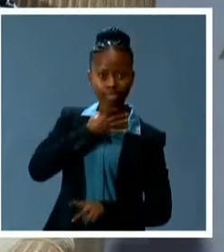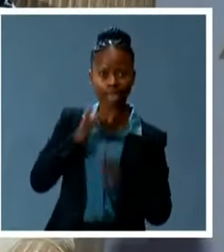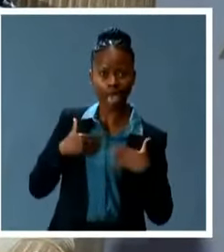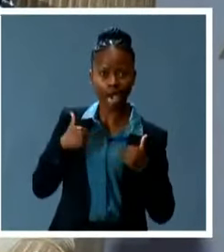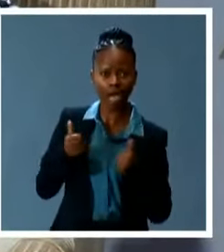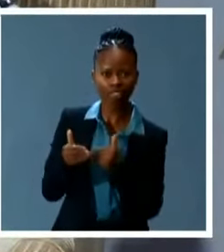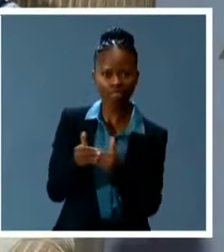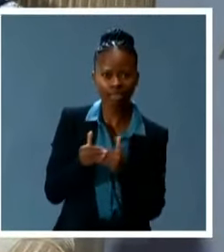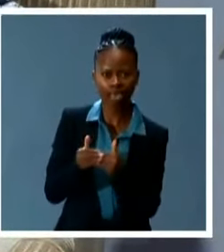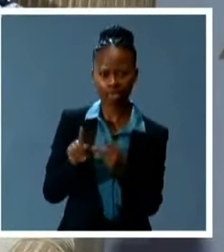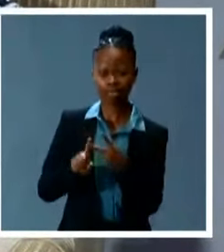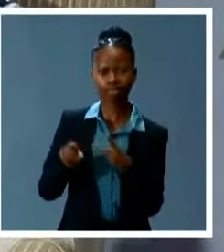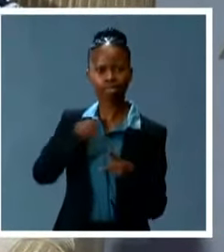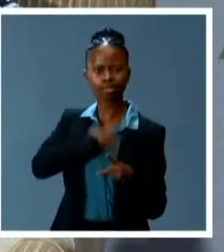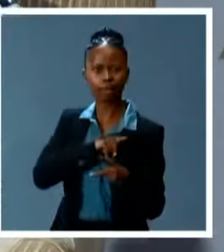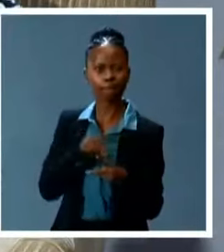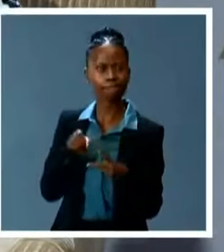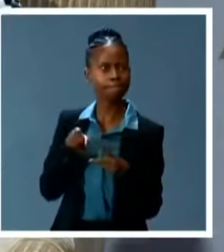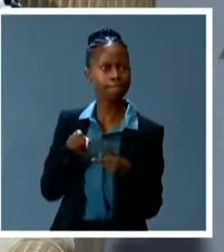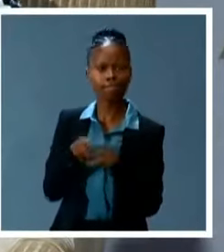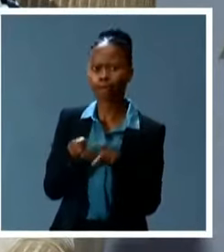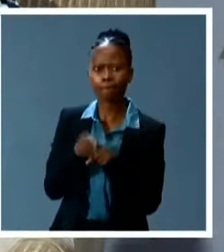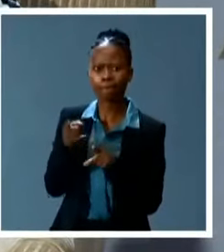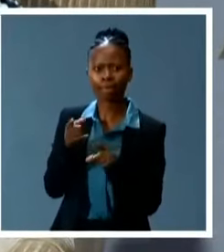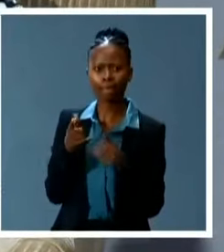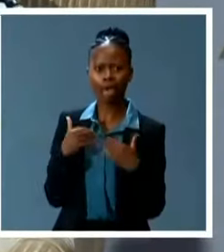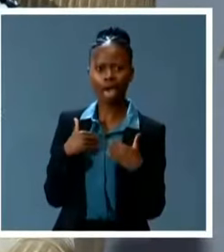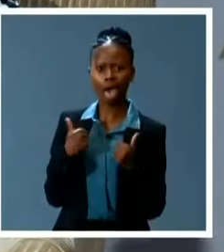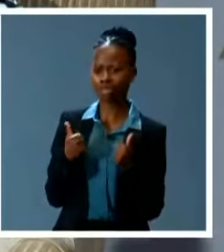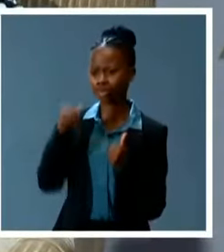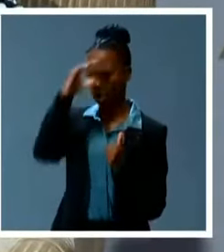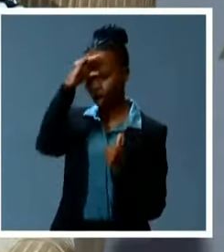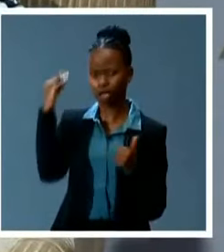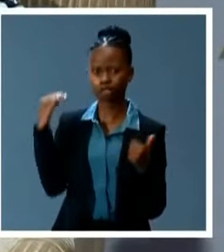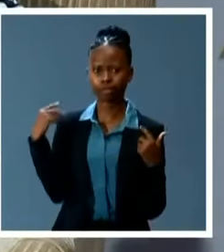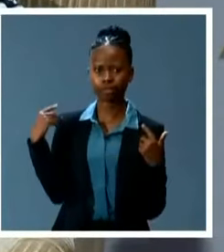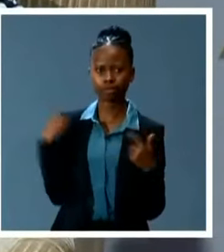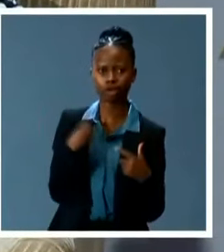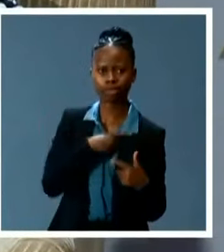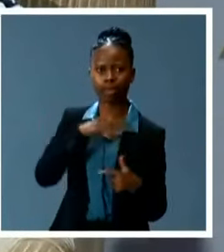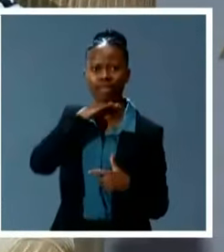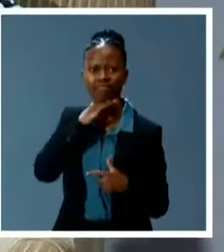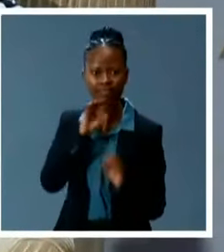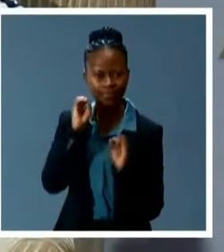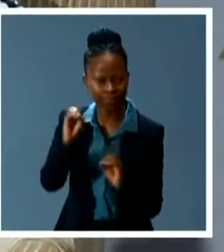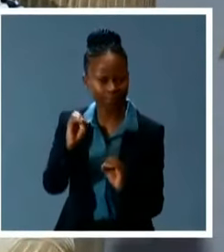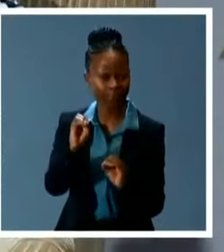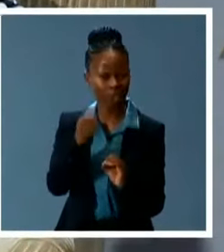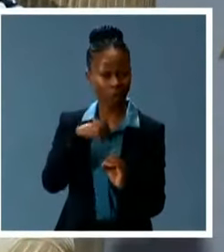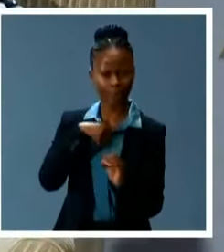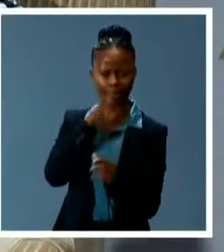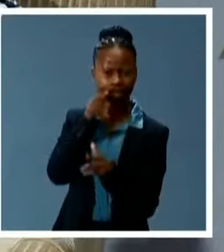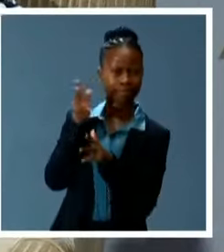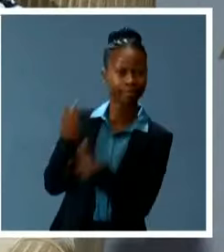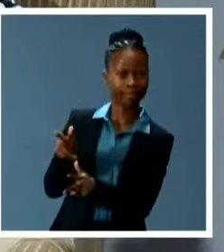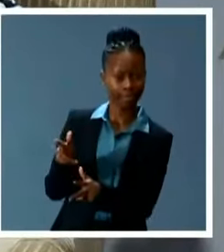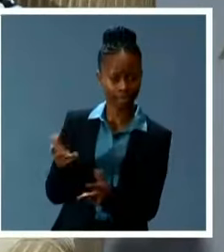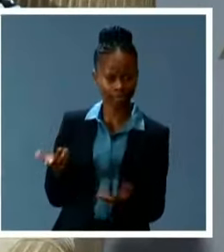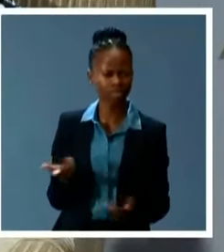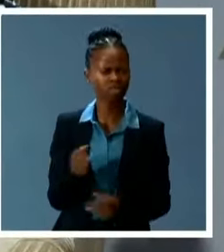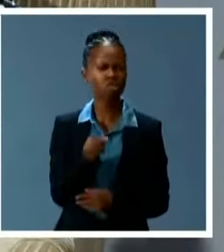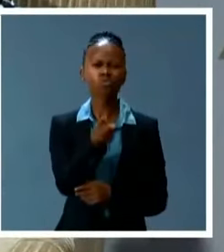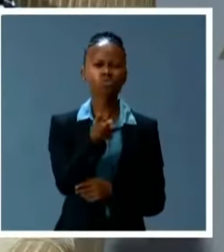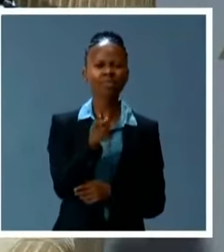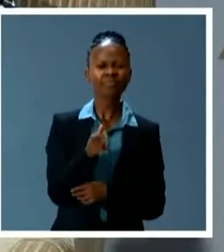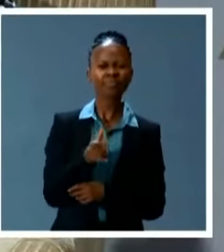inadequate healthcare system broadly. What is your call today, Secretary General, to governments globally and